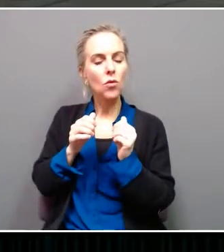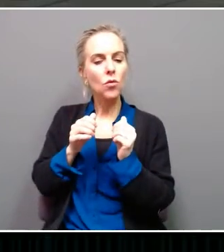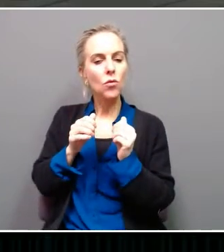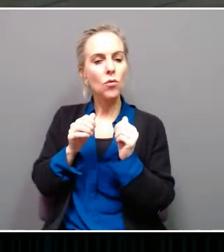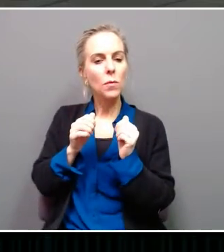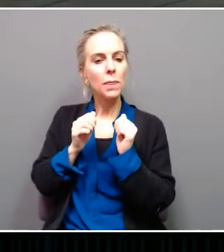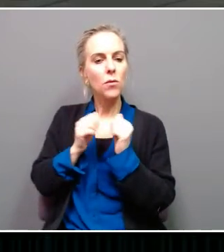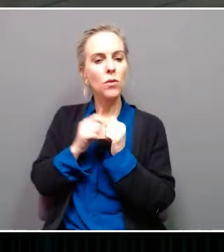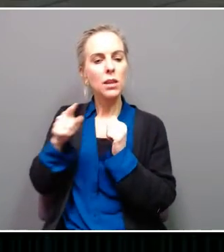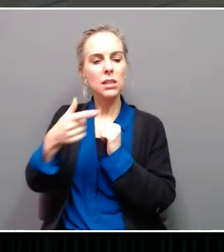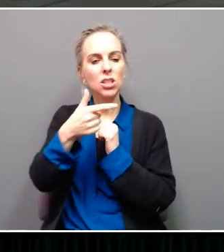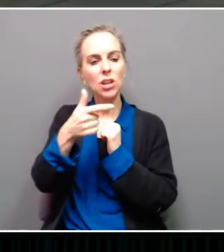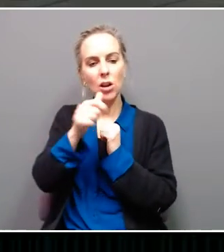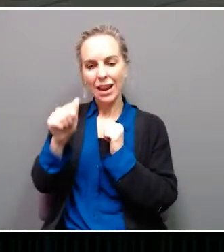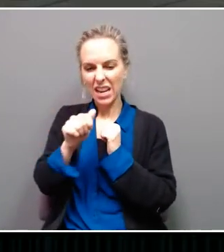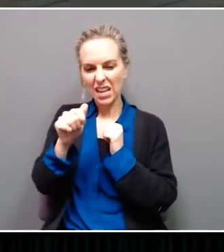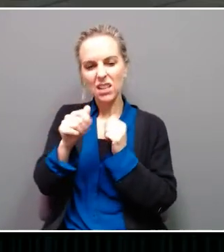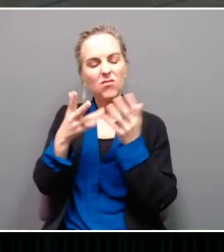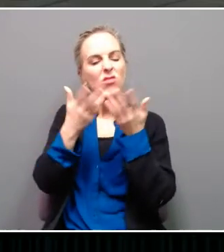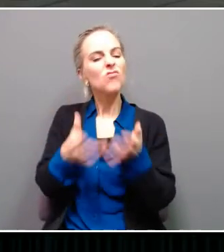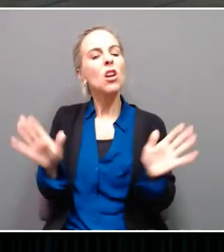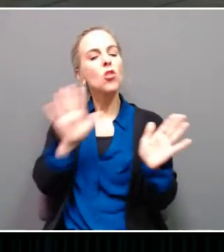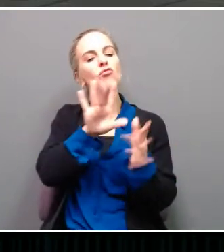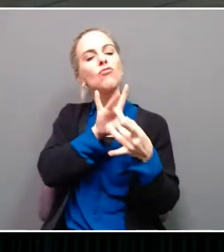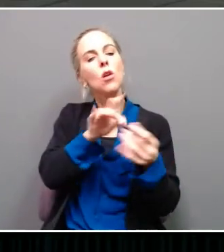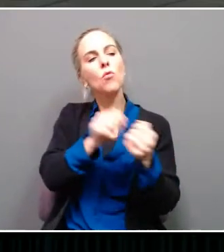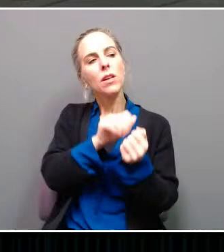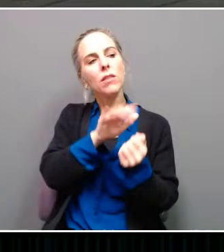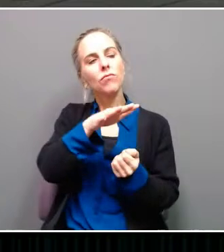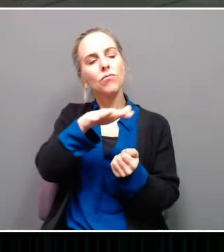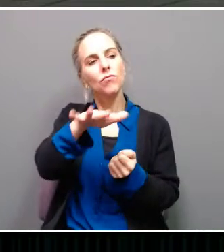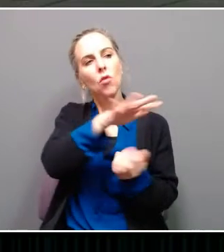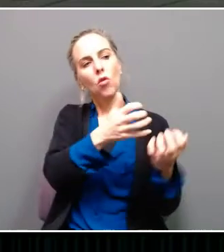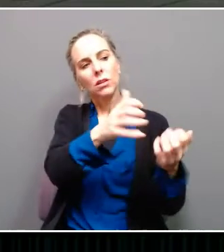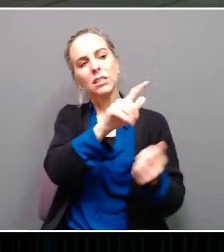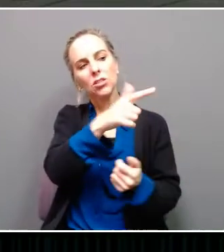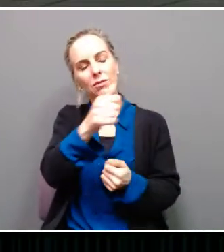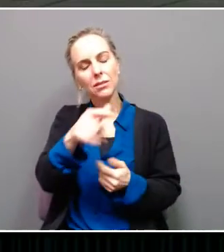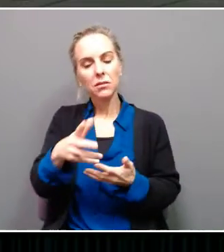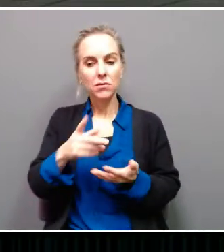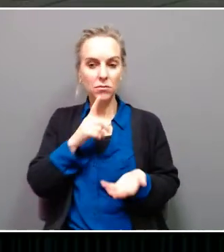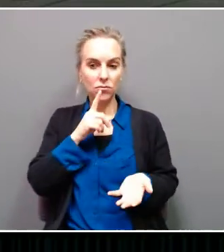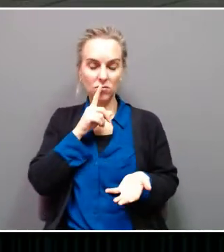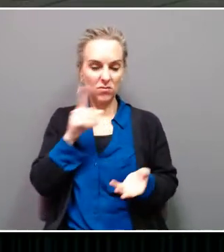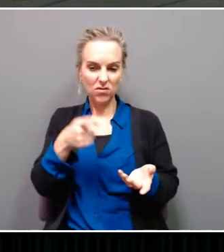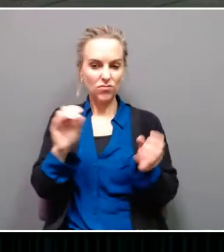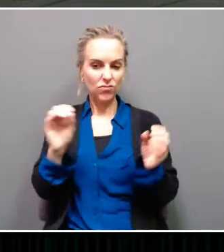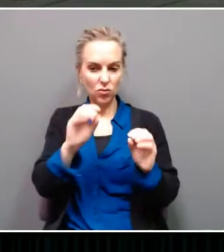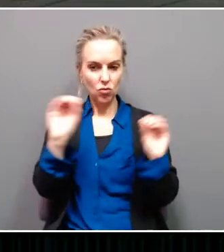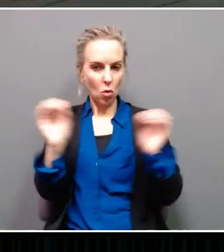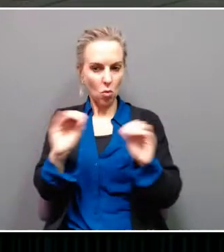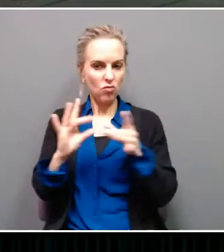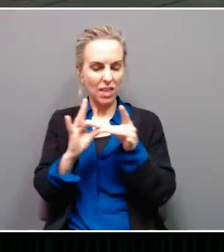General Assembly, generally speaking, and they said that it's virtually non-existent.